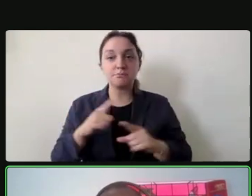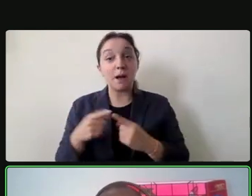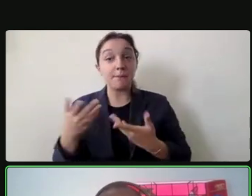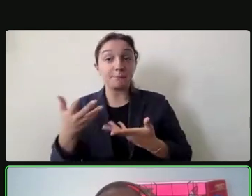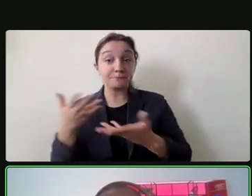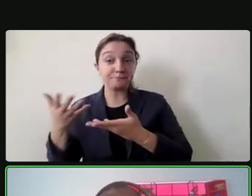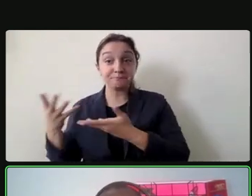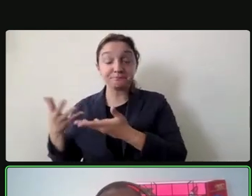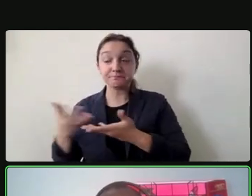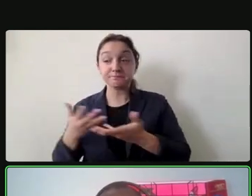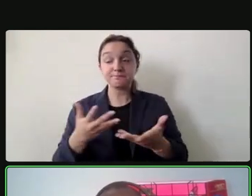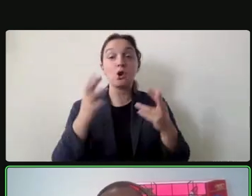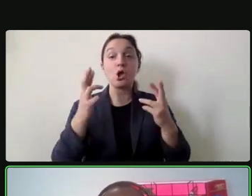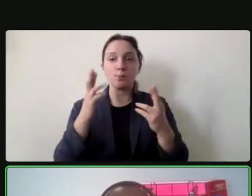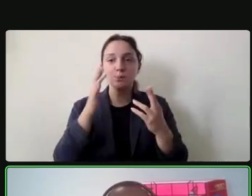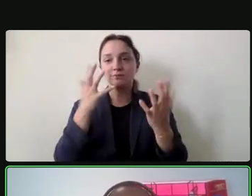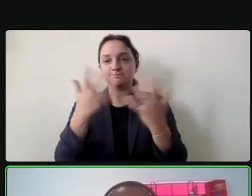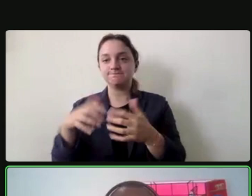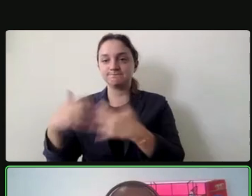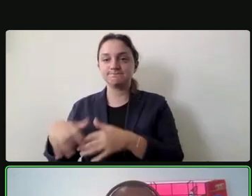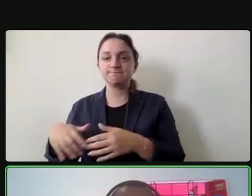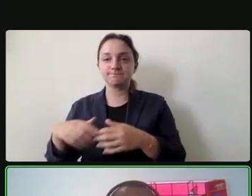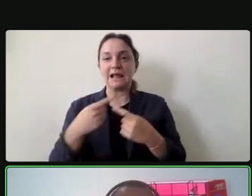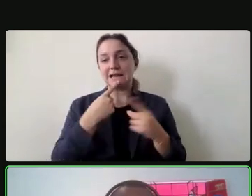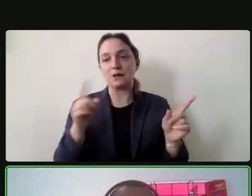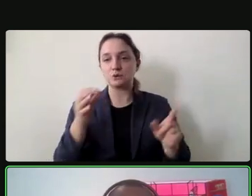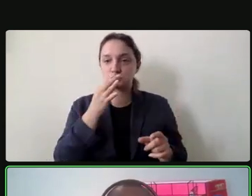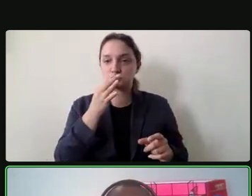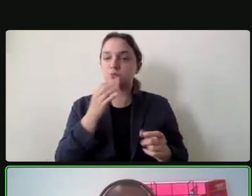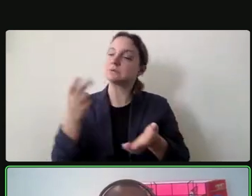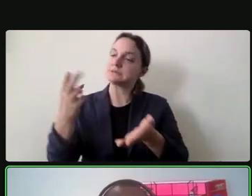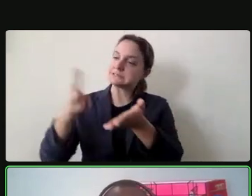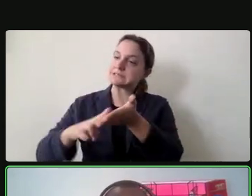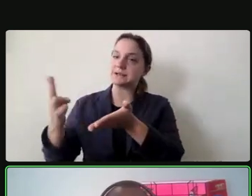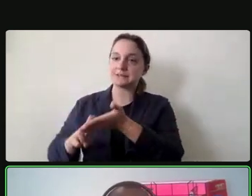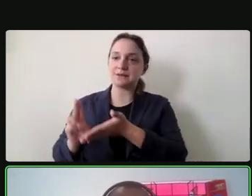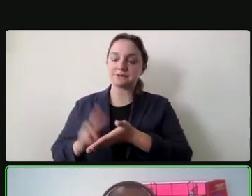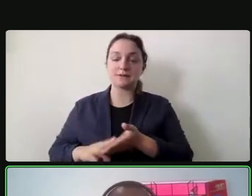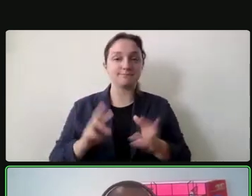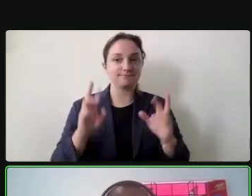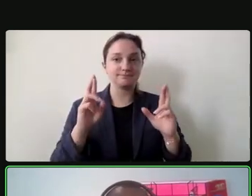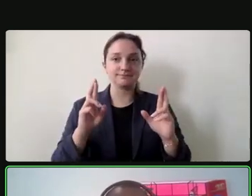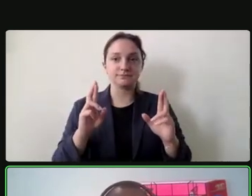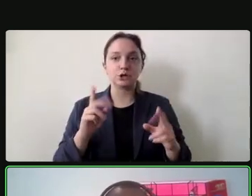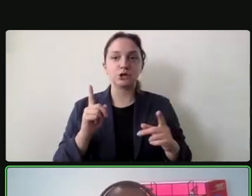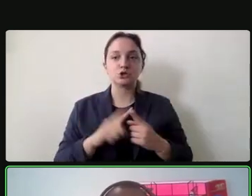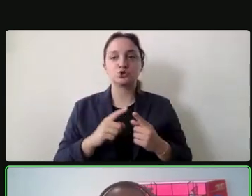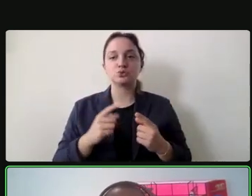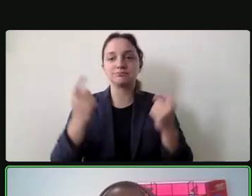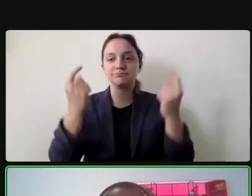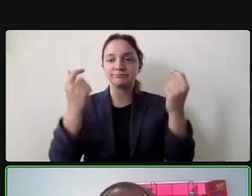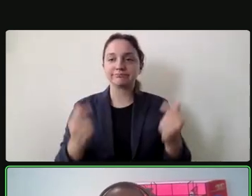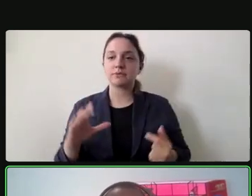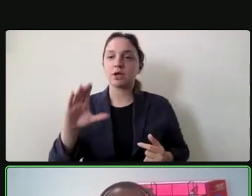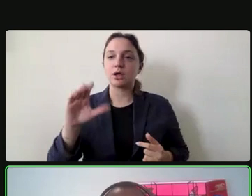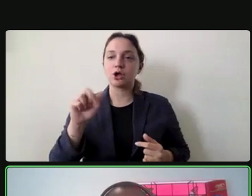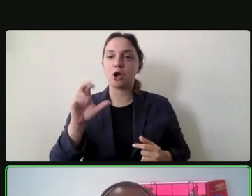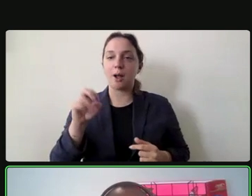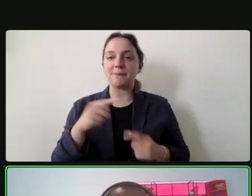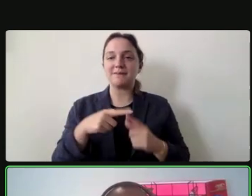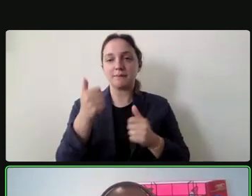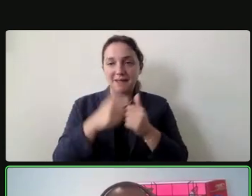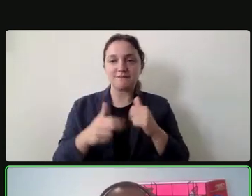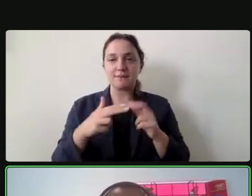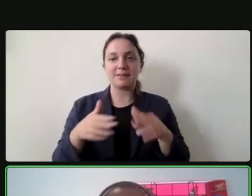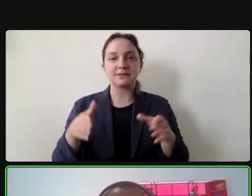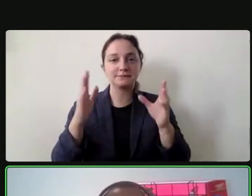that we are going to announce that we have signed agreements with them to decarbonize every building in the city. And so